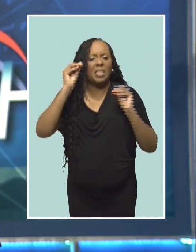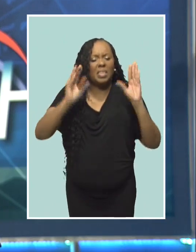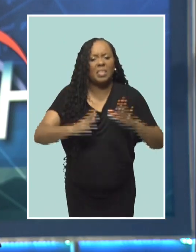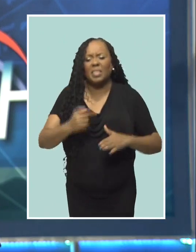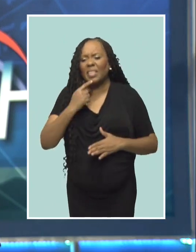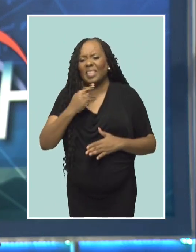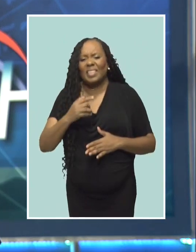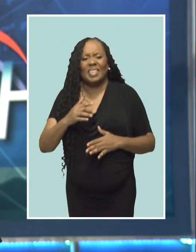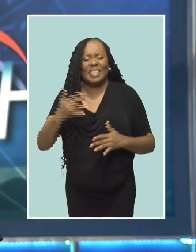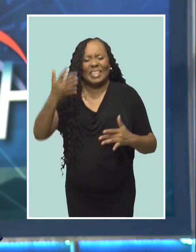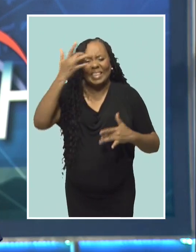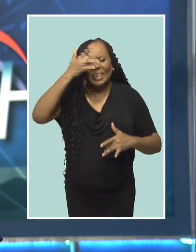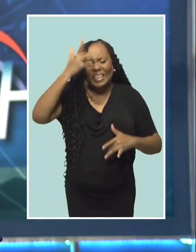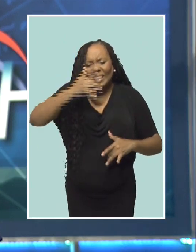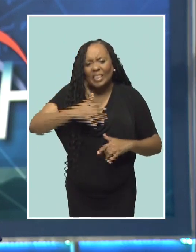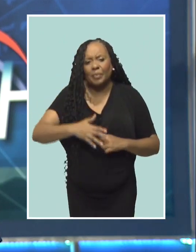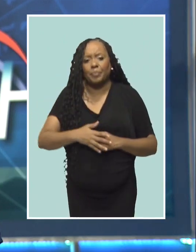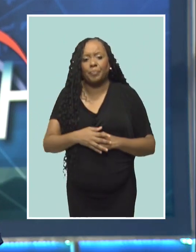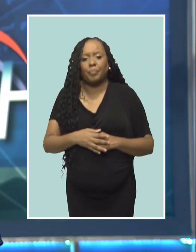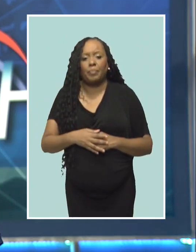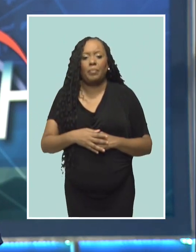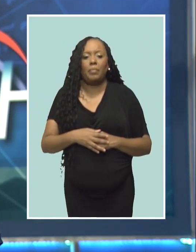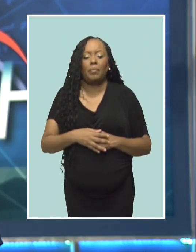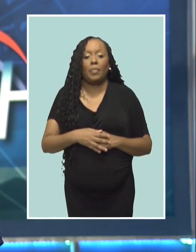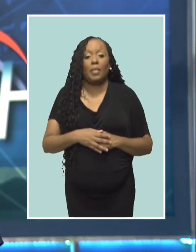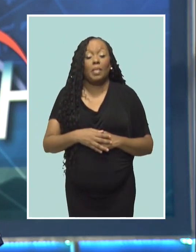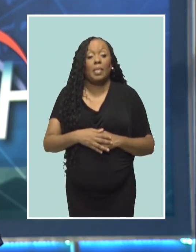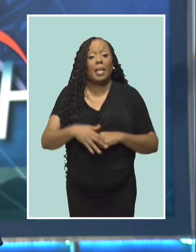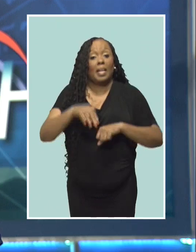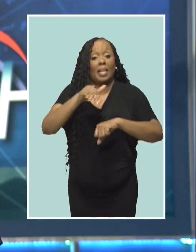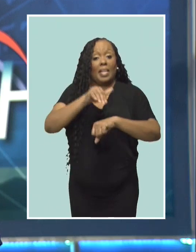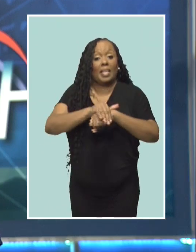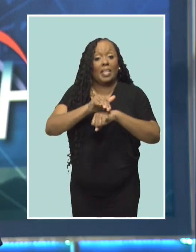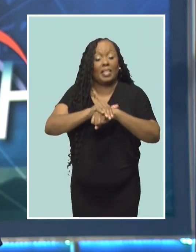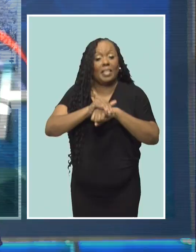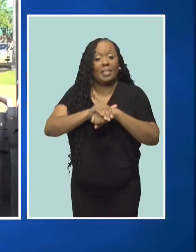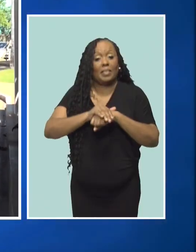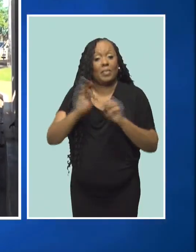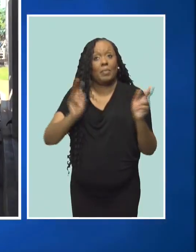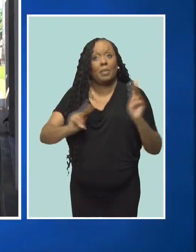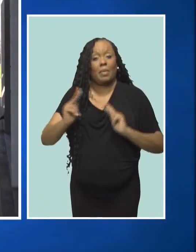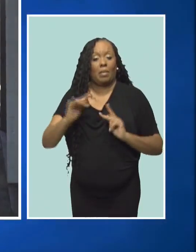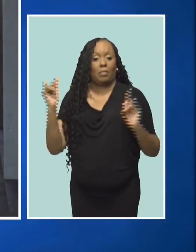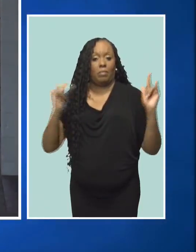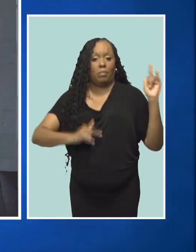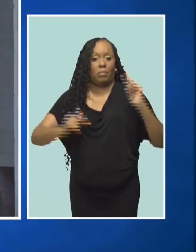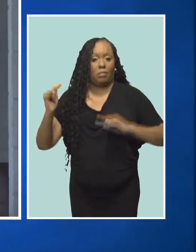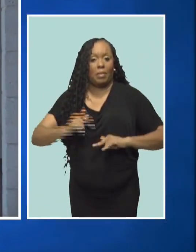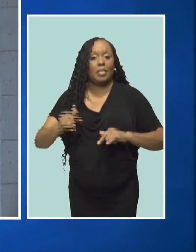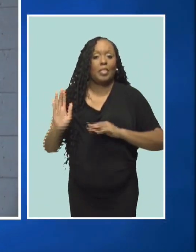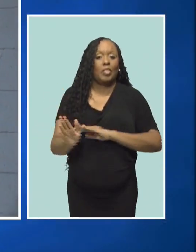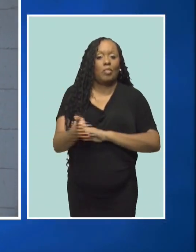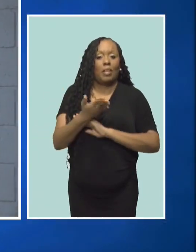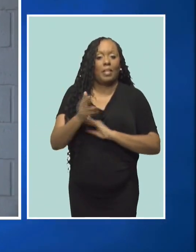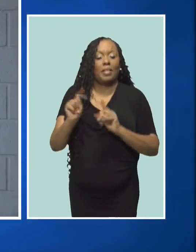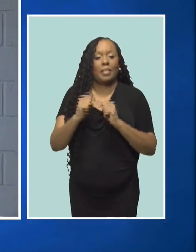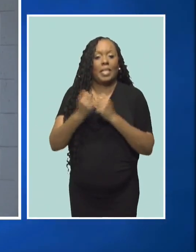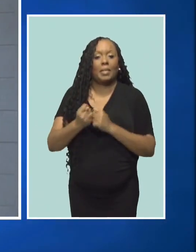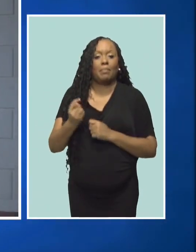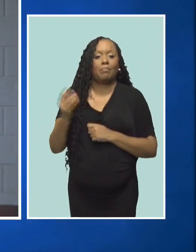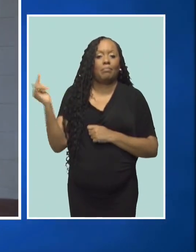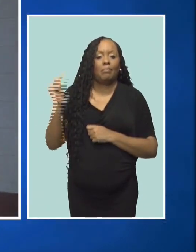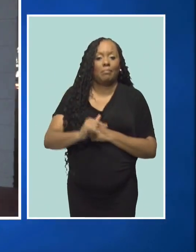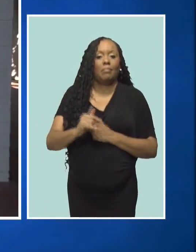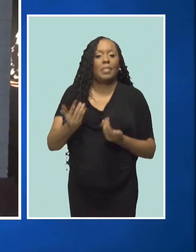teachers. The English are here. The England cricket team arrived in Barbados this afternoon ahead of their third